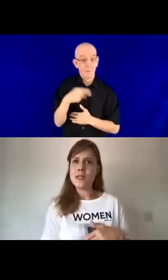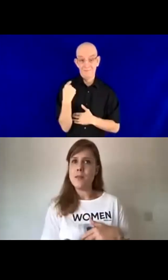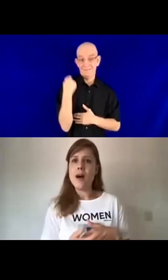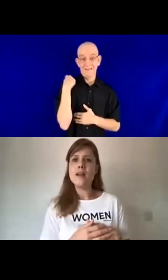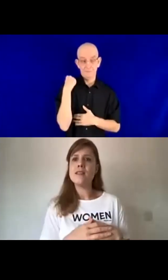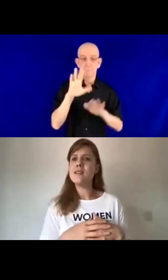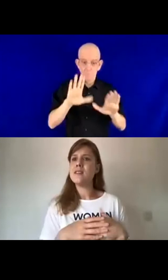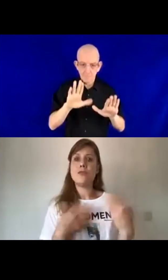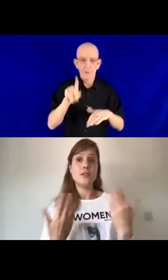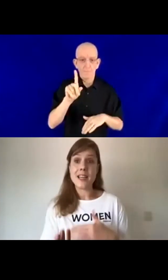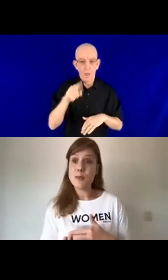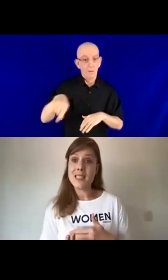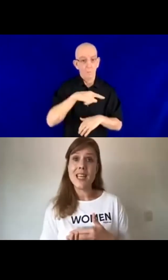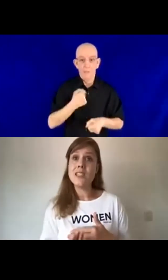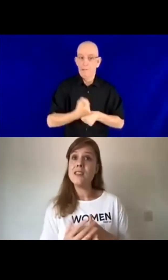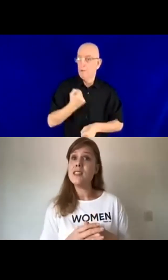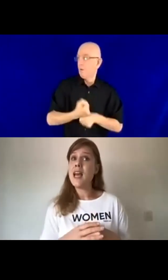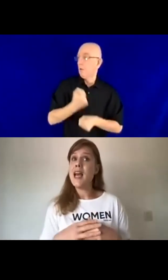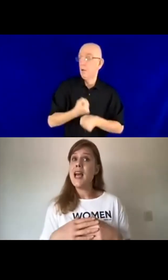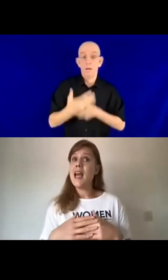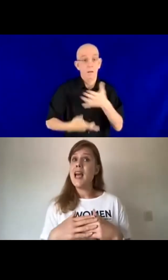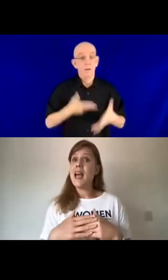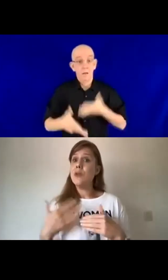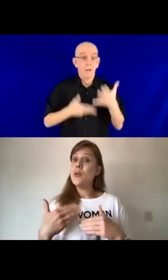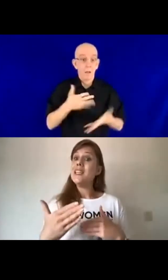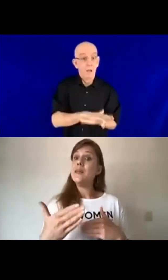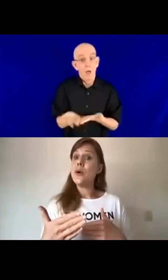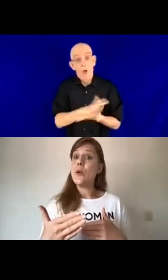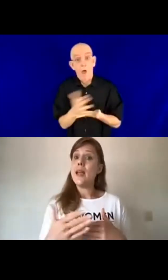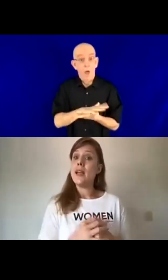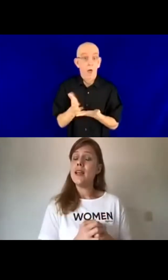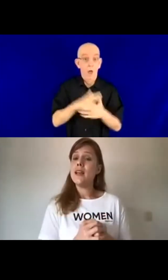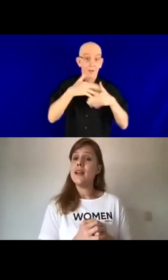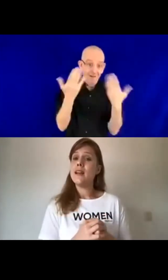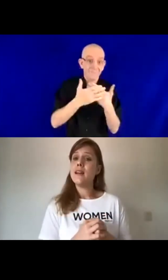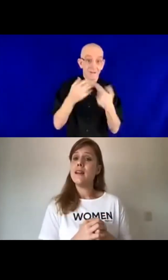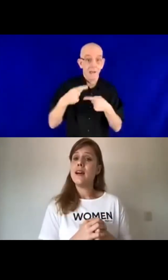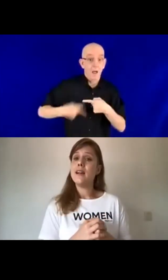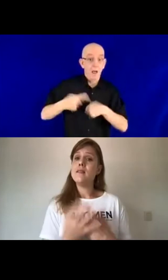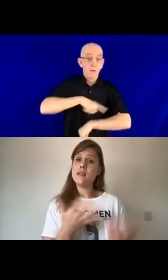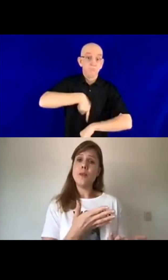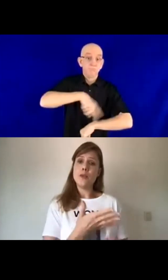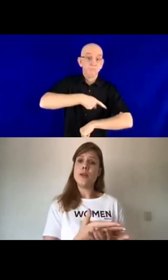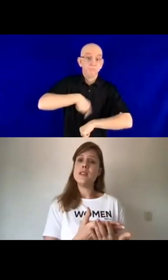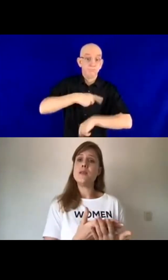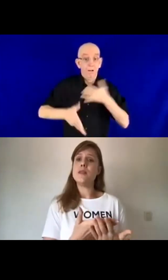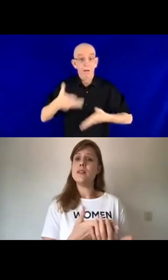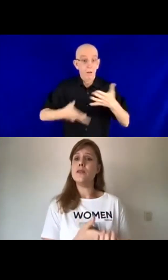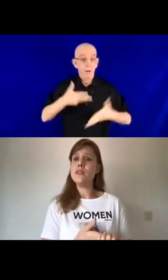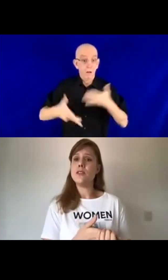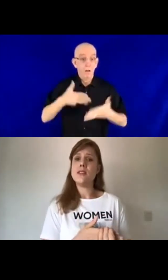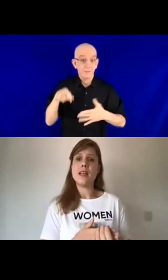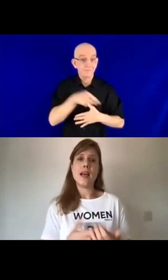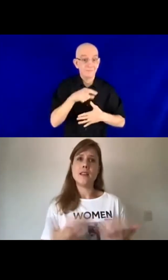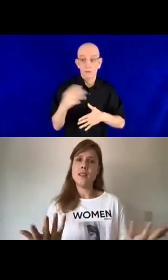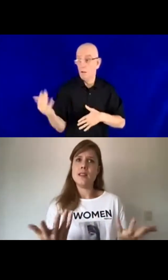different demands, different expectations, and we keep going. And some of the participants in the